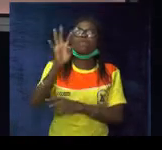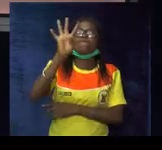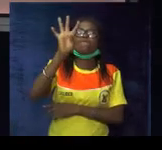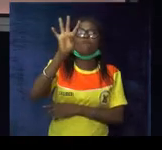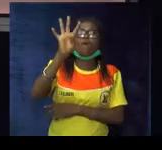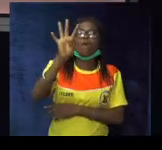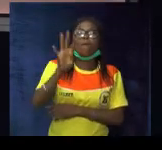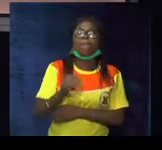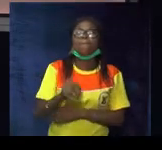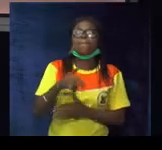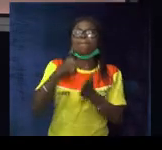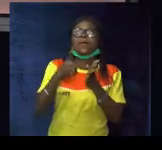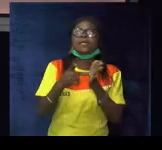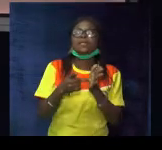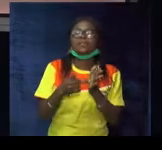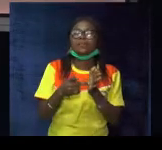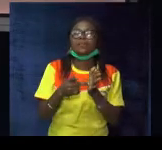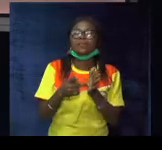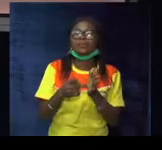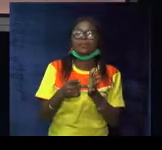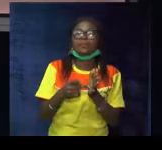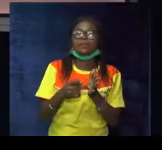shade this,